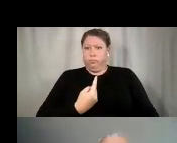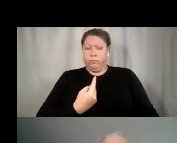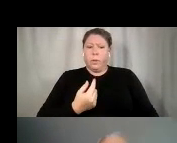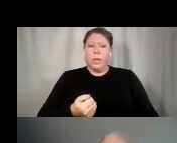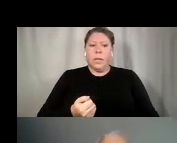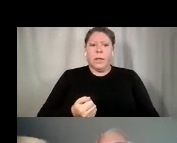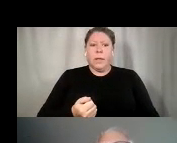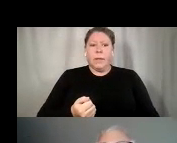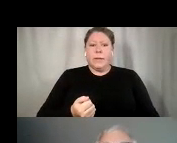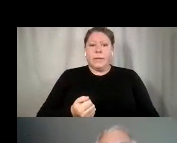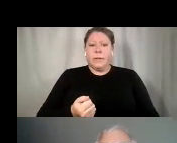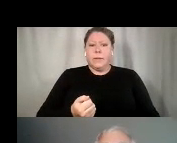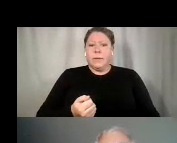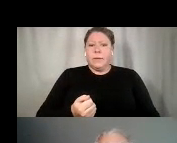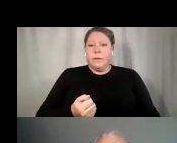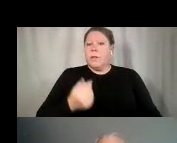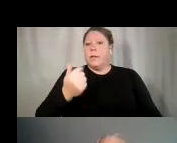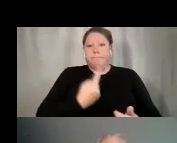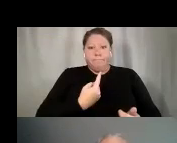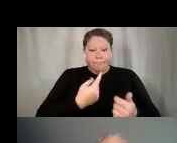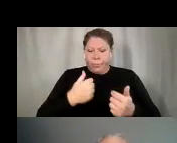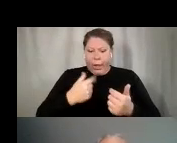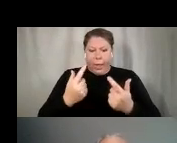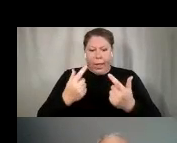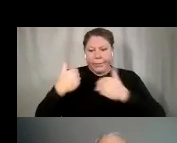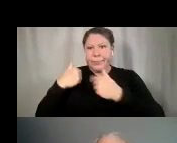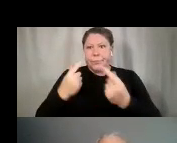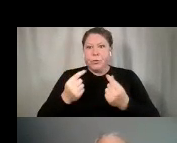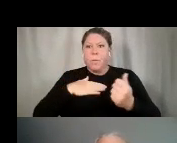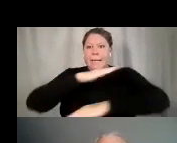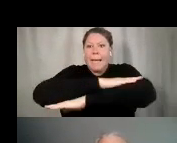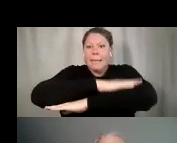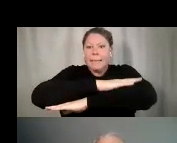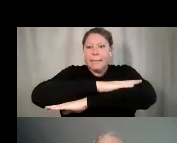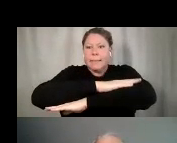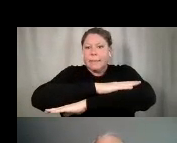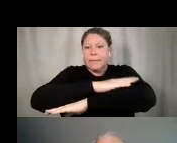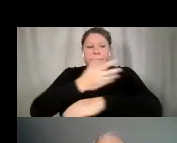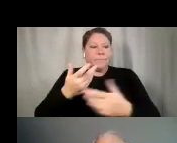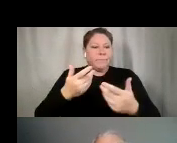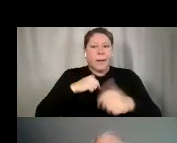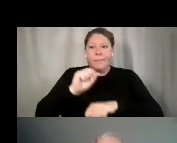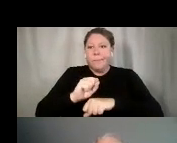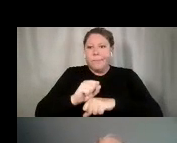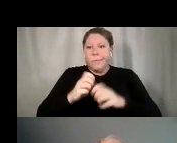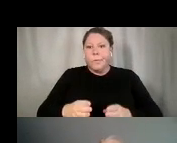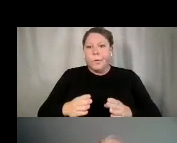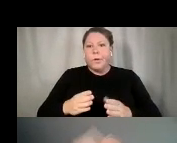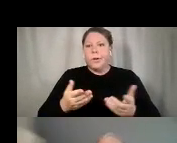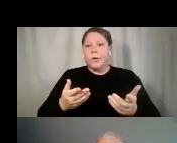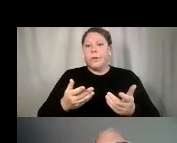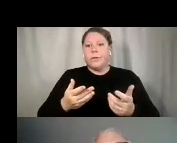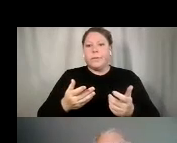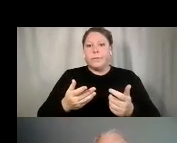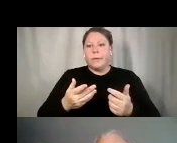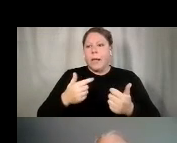a thing that you're going to do at your desk. Let's say that you're an individual contributor that is a belt or trying